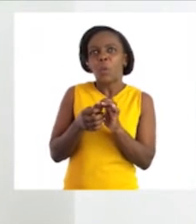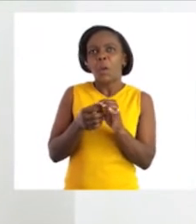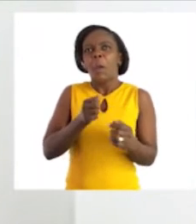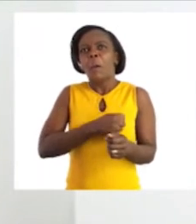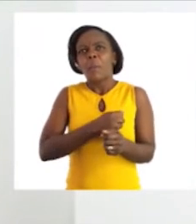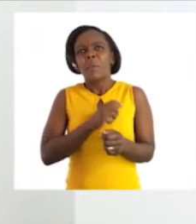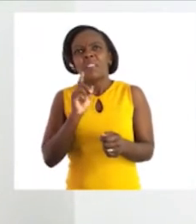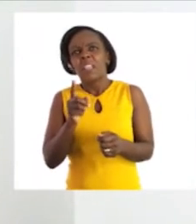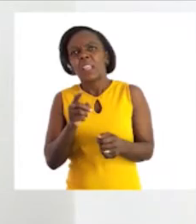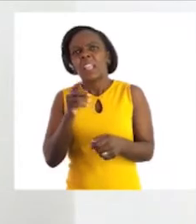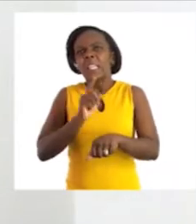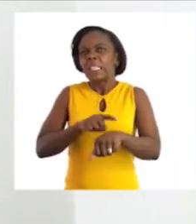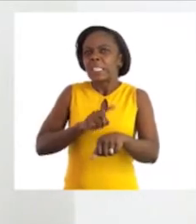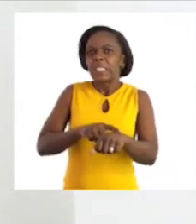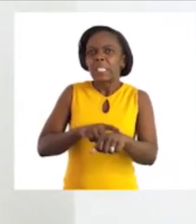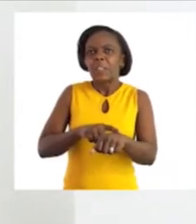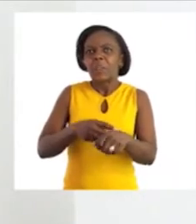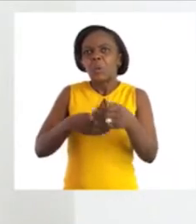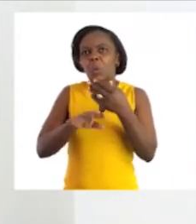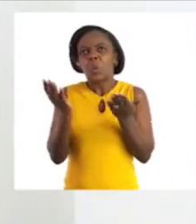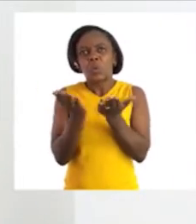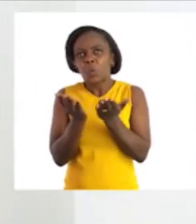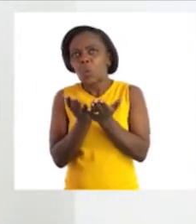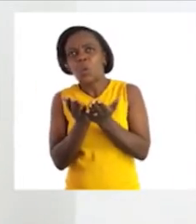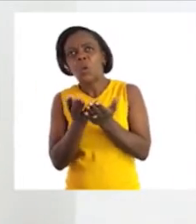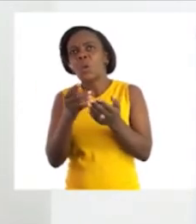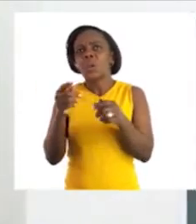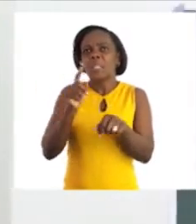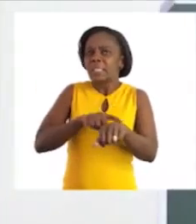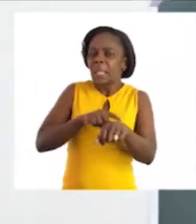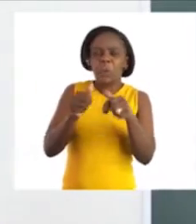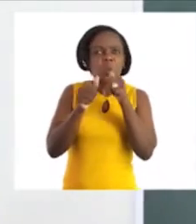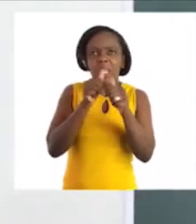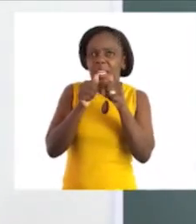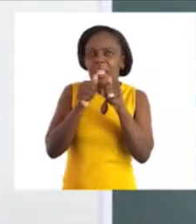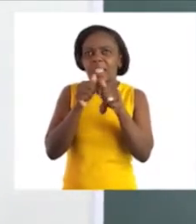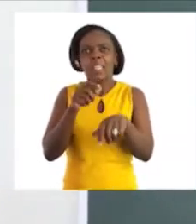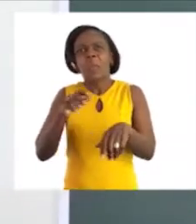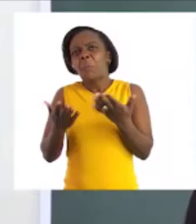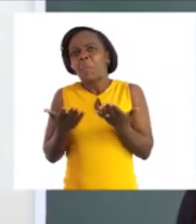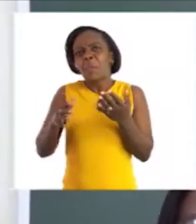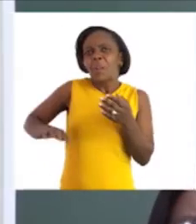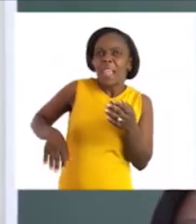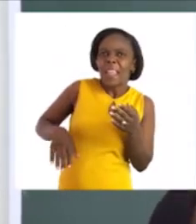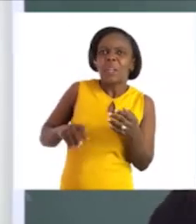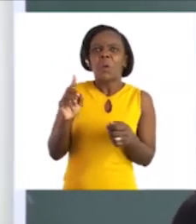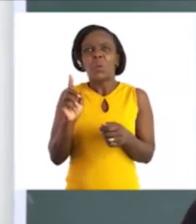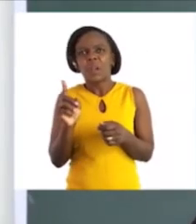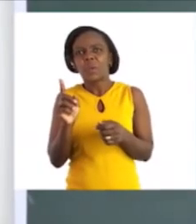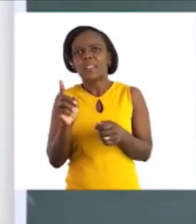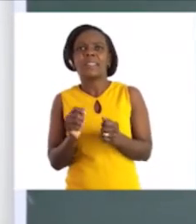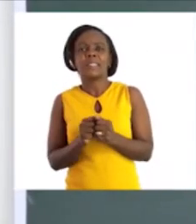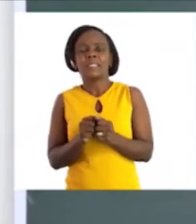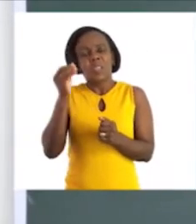eat lunch now. We wonder, what is she talking about? Look at the time, we are late, it's past, it's 7 o'clock, and we